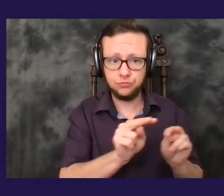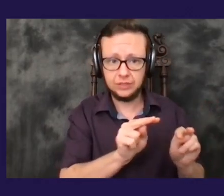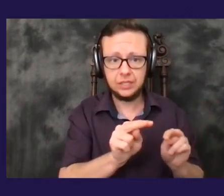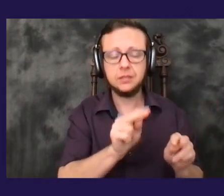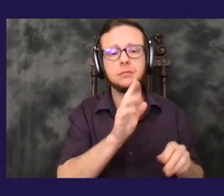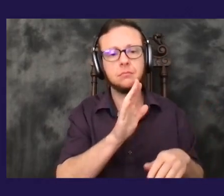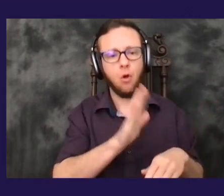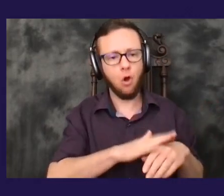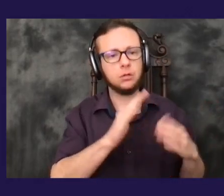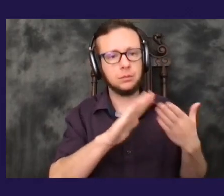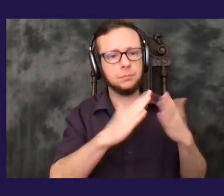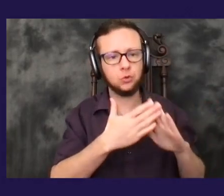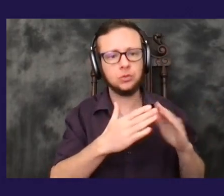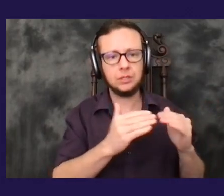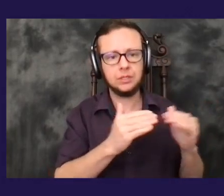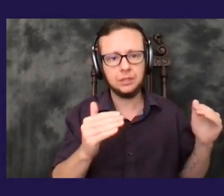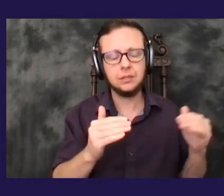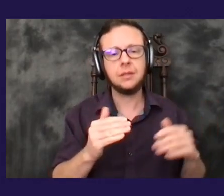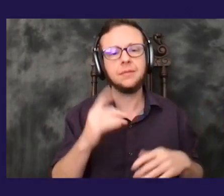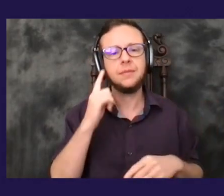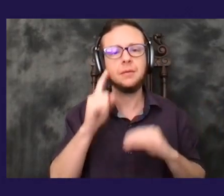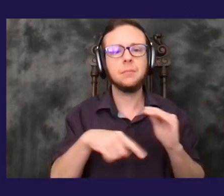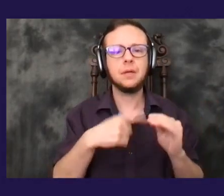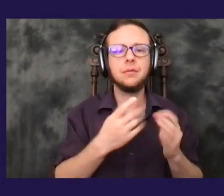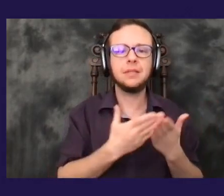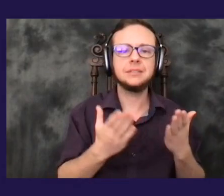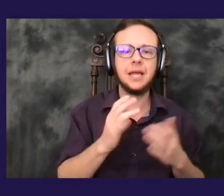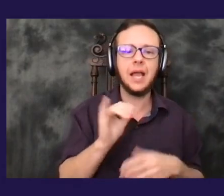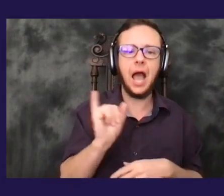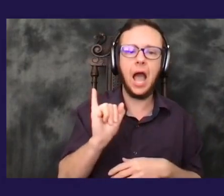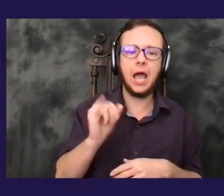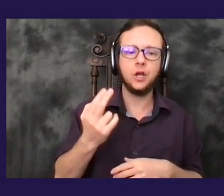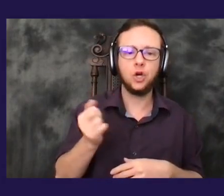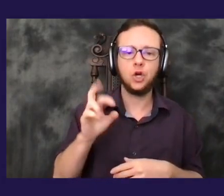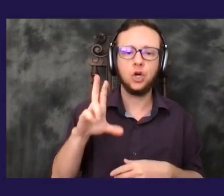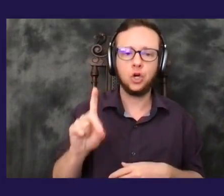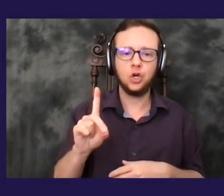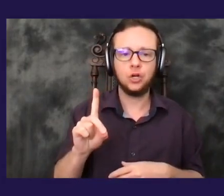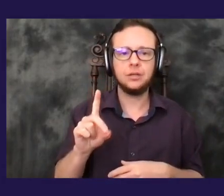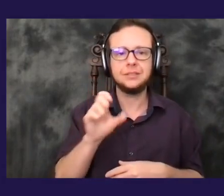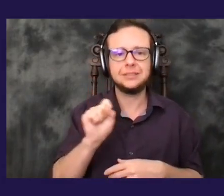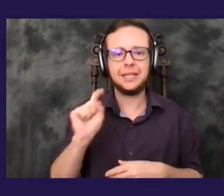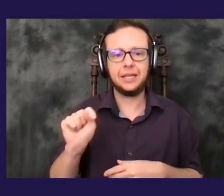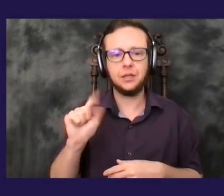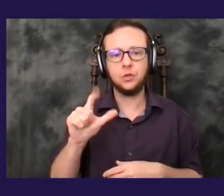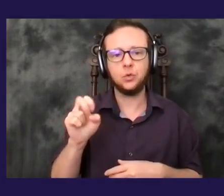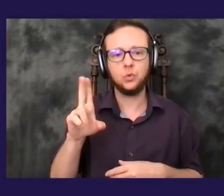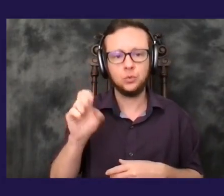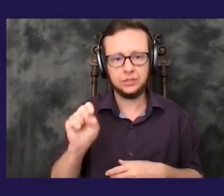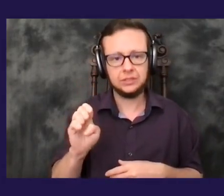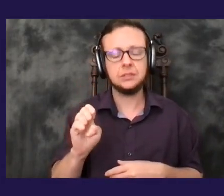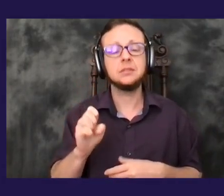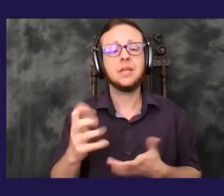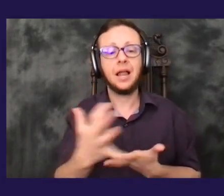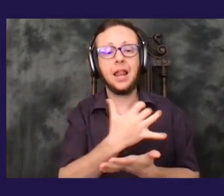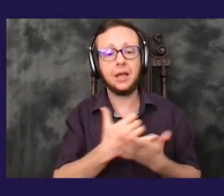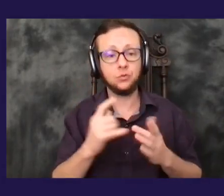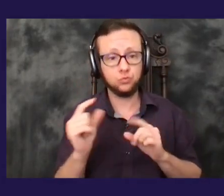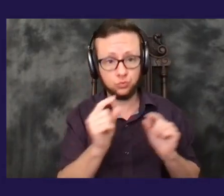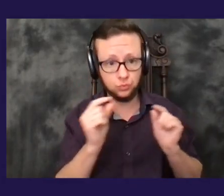level. I think of things like I Heard St. Louis, which collected rumors that were circulating in the St. Louis community